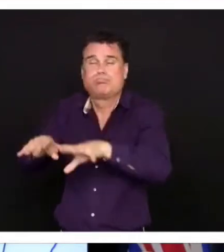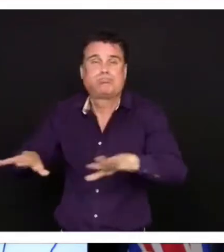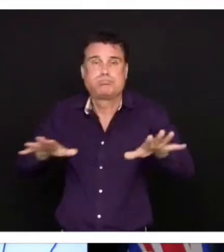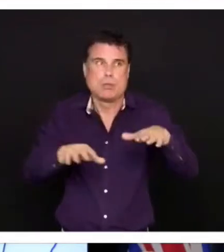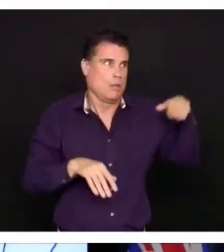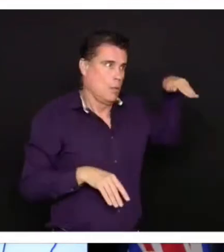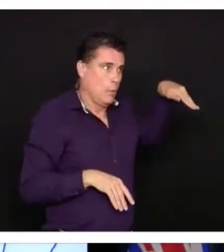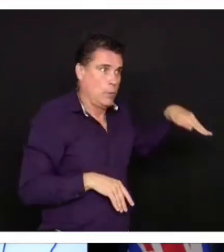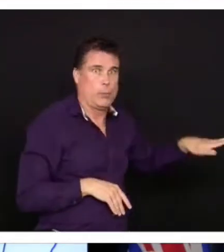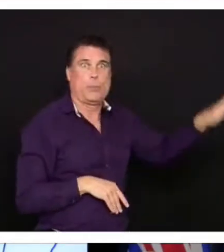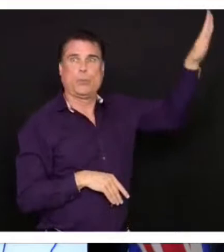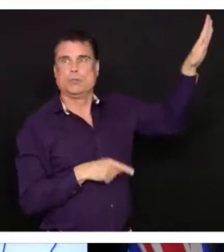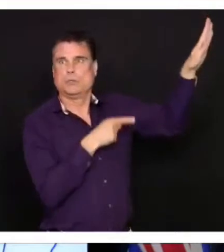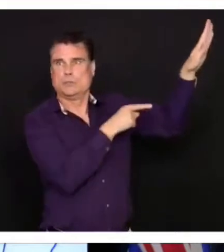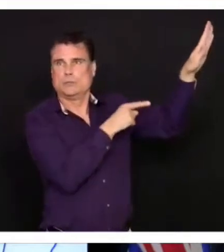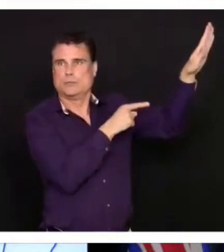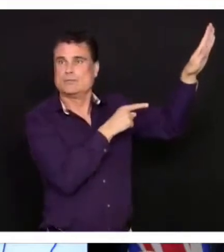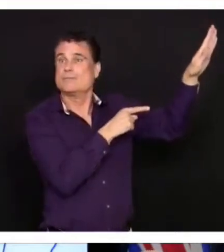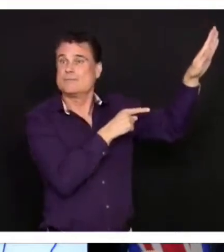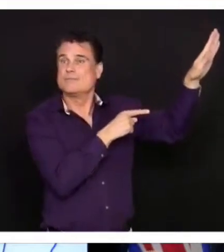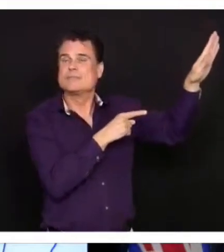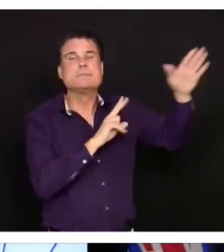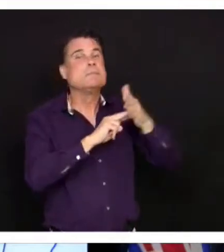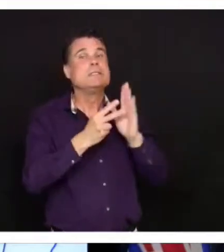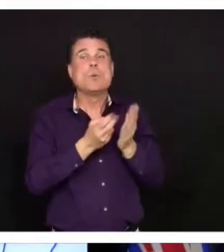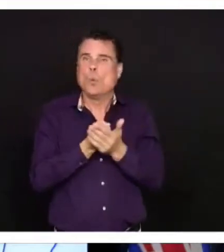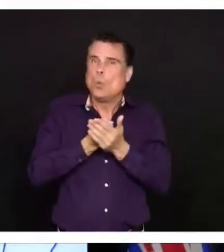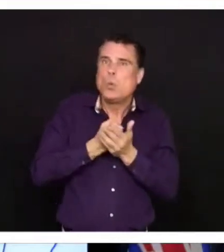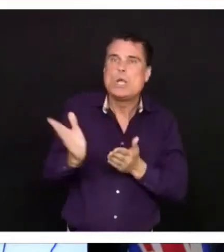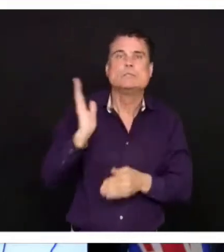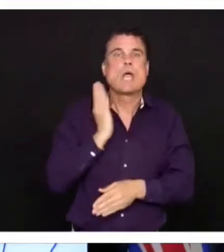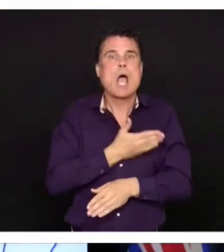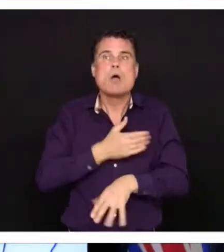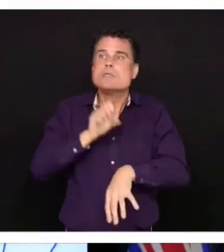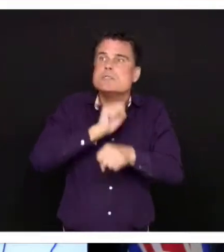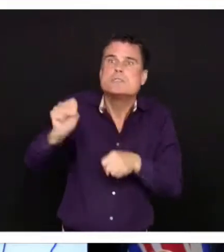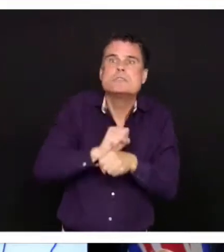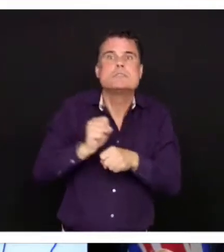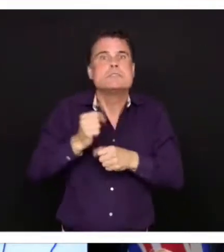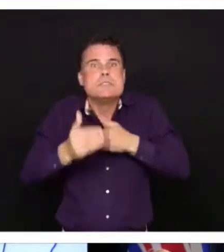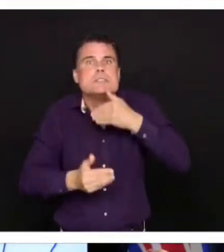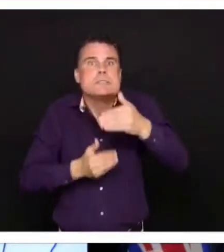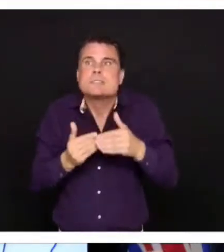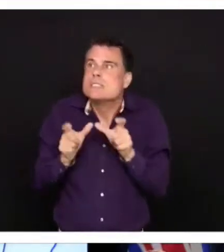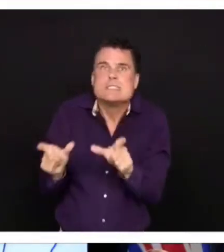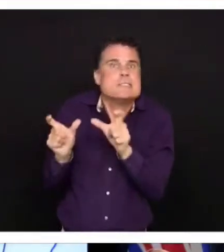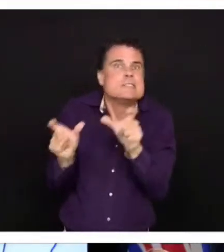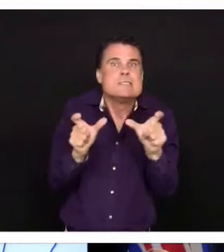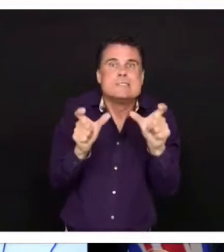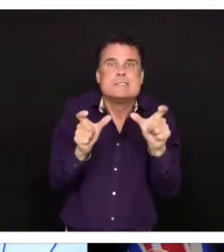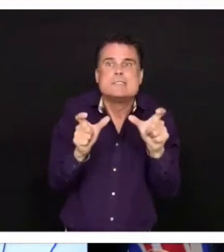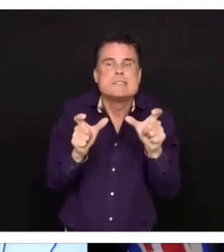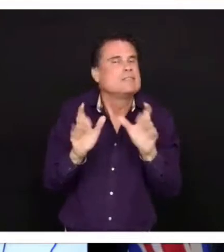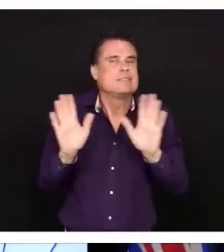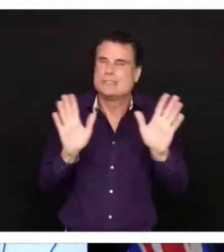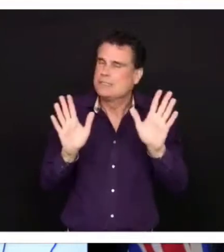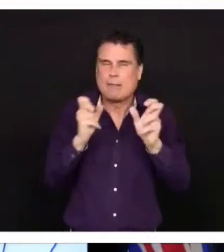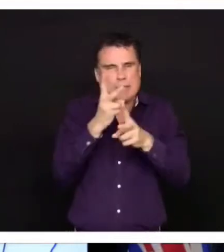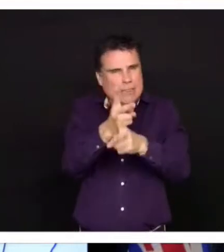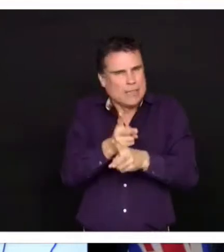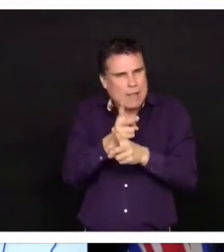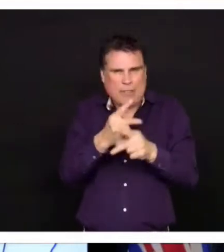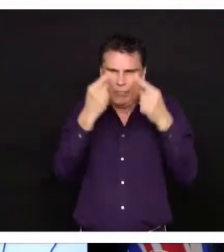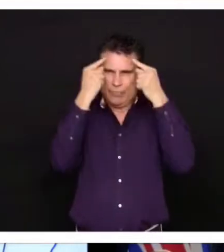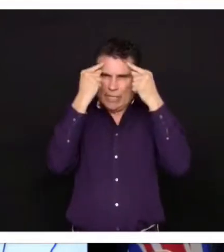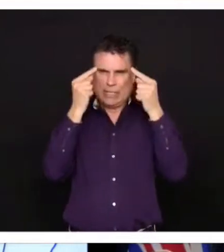up as we are able to, and to make sure that we are monitoring carefully across the communities, across BC, to make